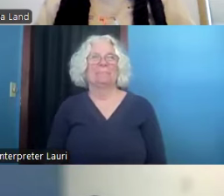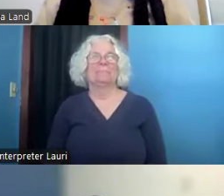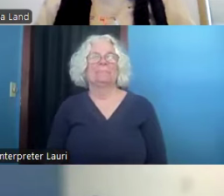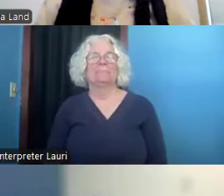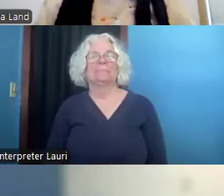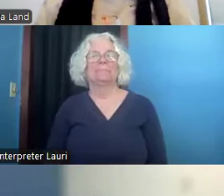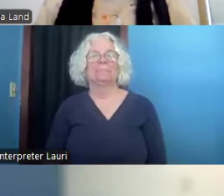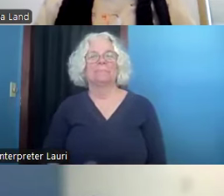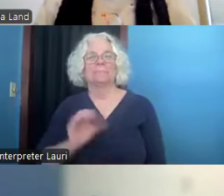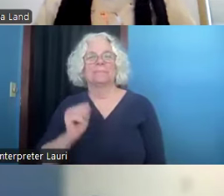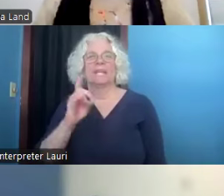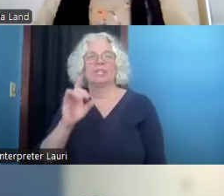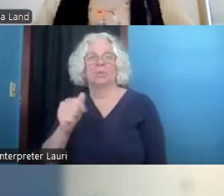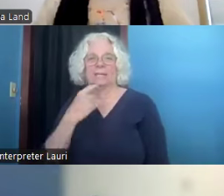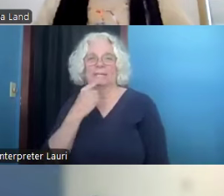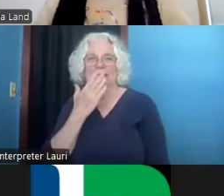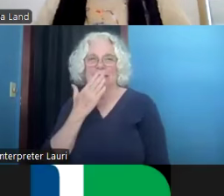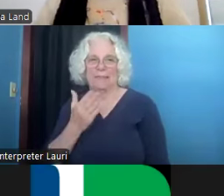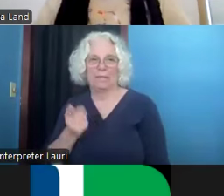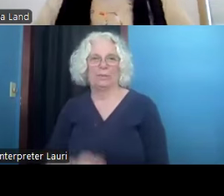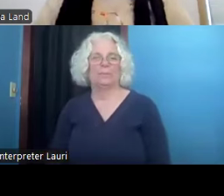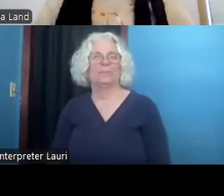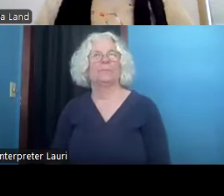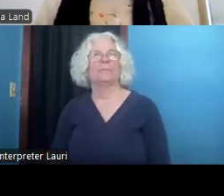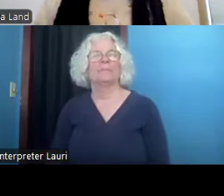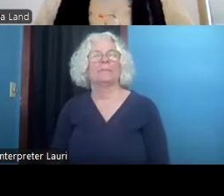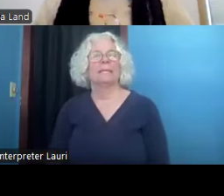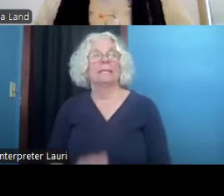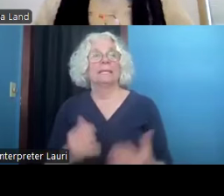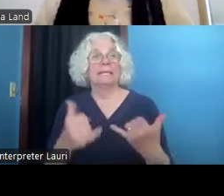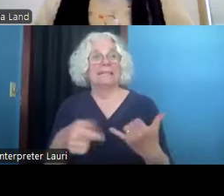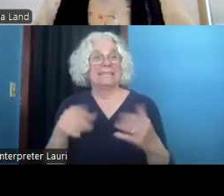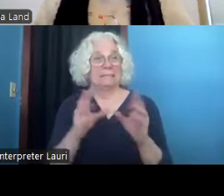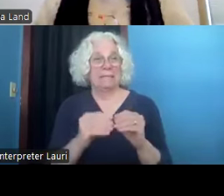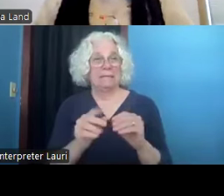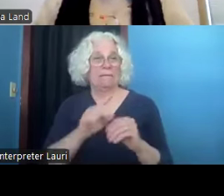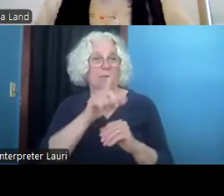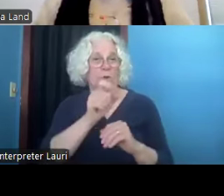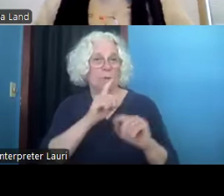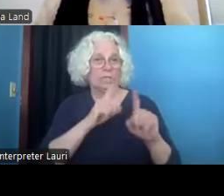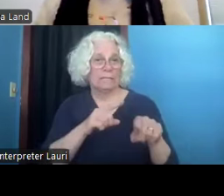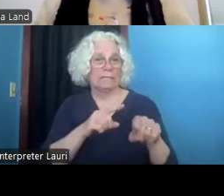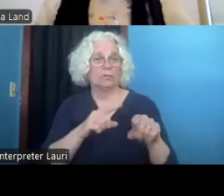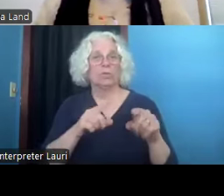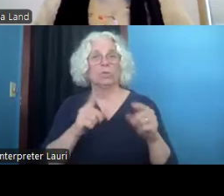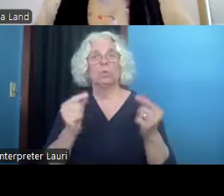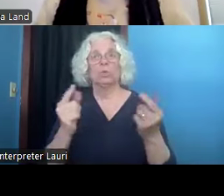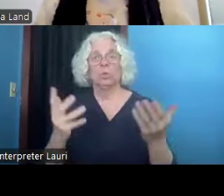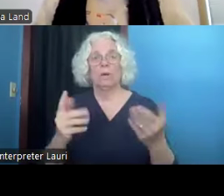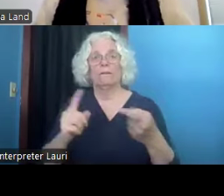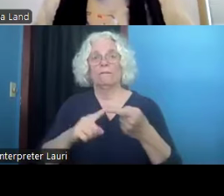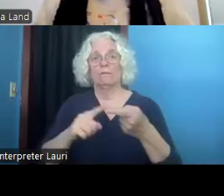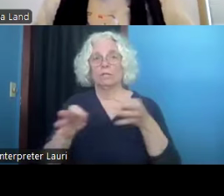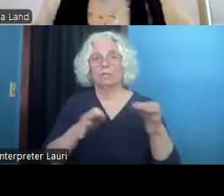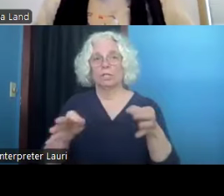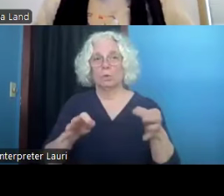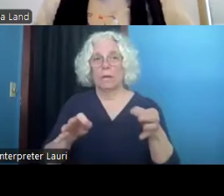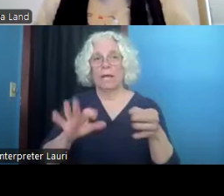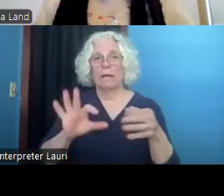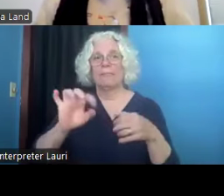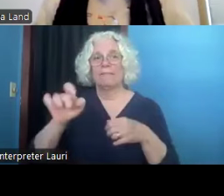Thank you, Jen. In this question and answer session, we will share a general overview of the fellowship. We hope you've